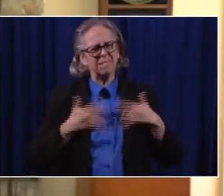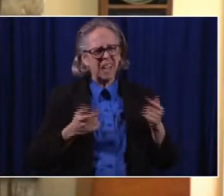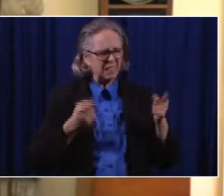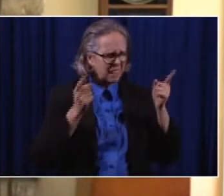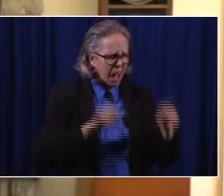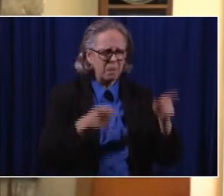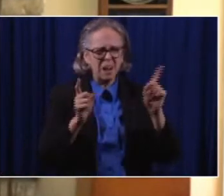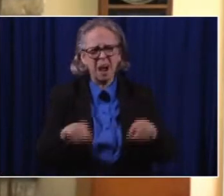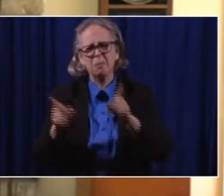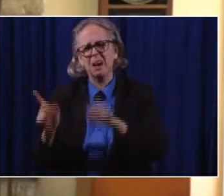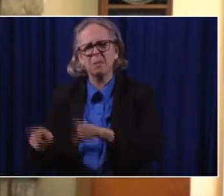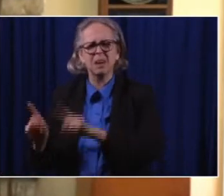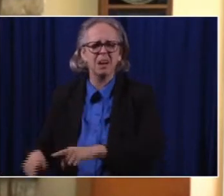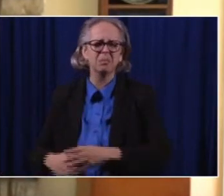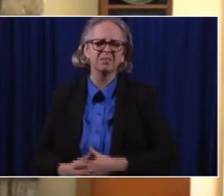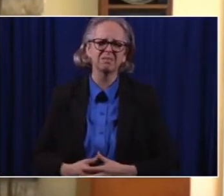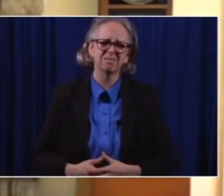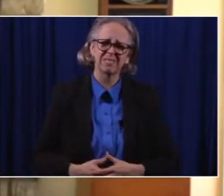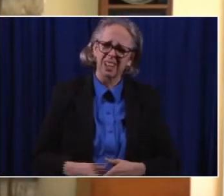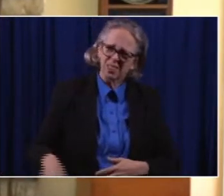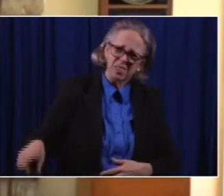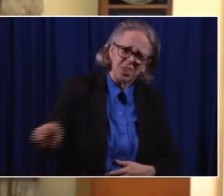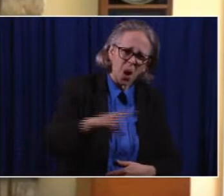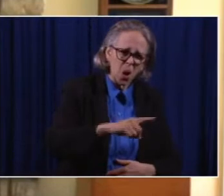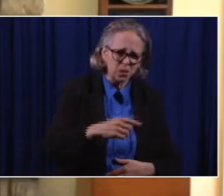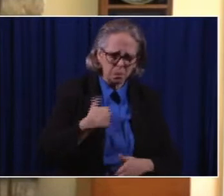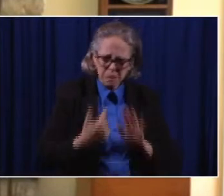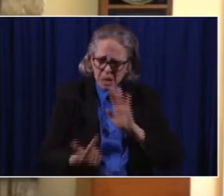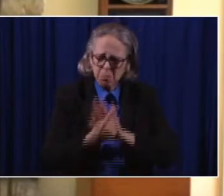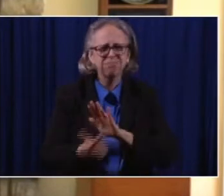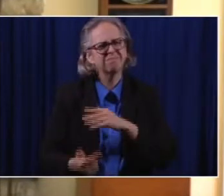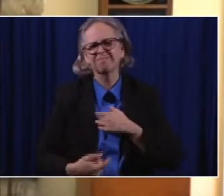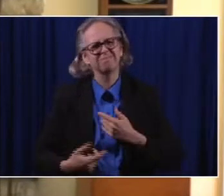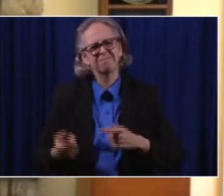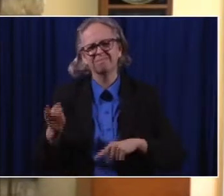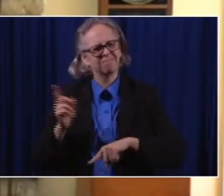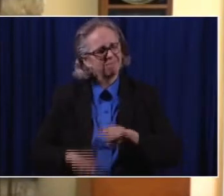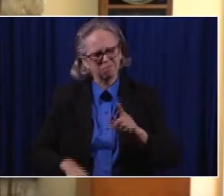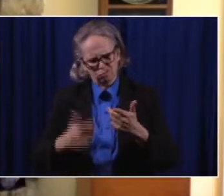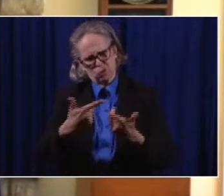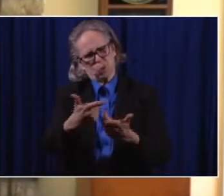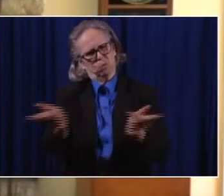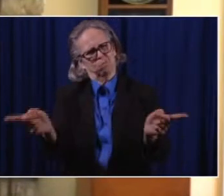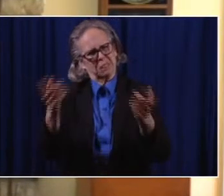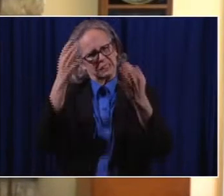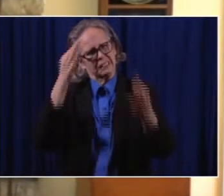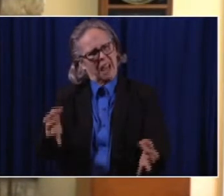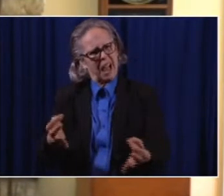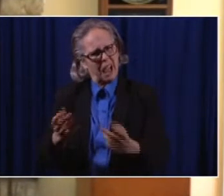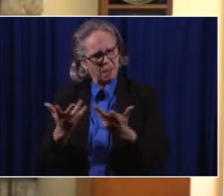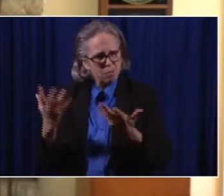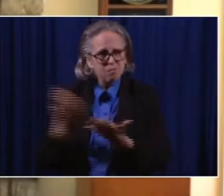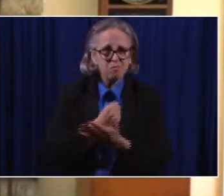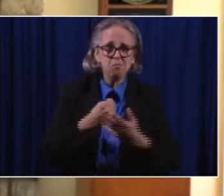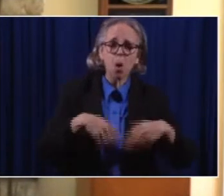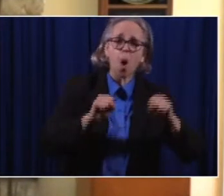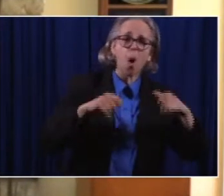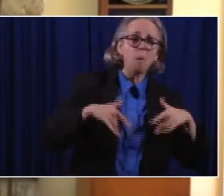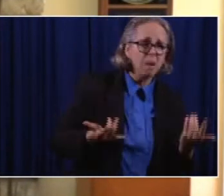celebration. That's individual's choice. I know some people are postponing those until it's over with, and they're going to have an even